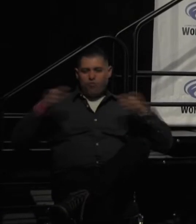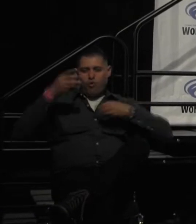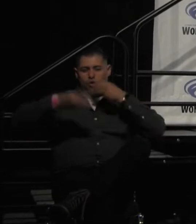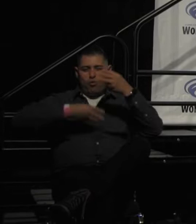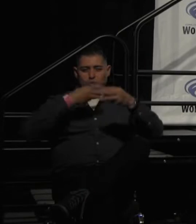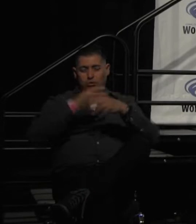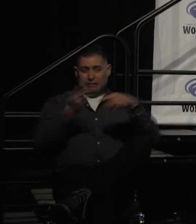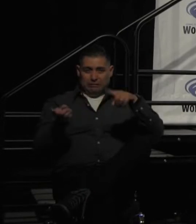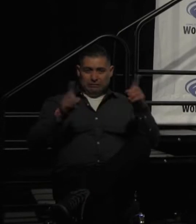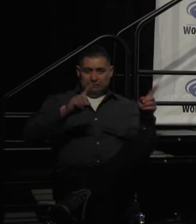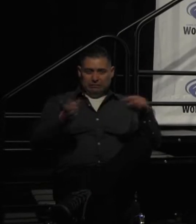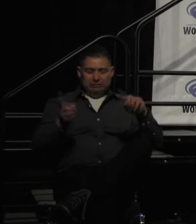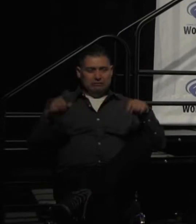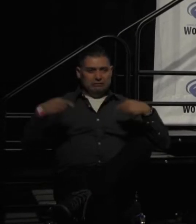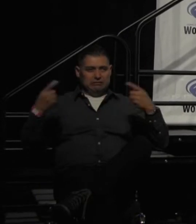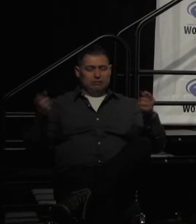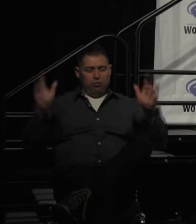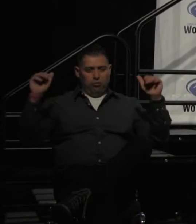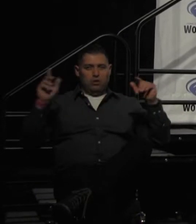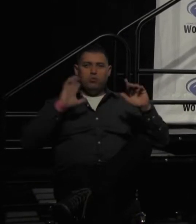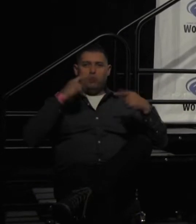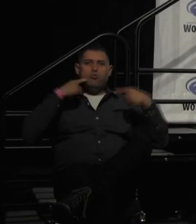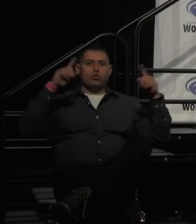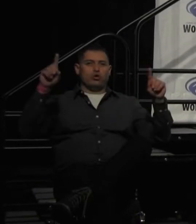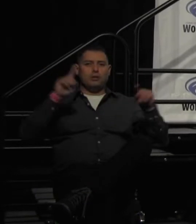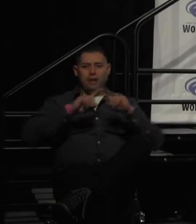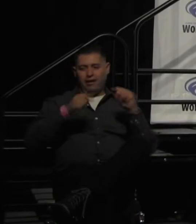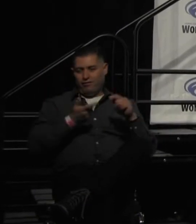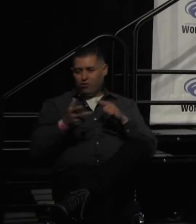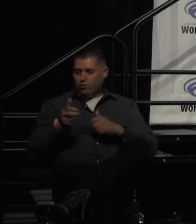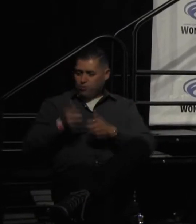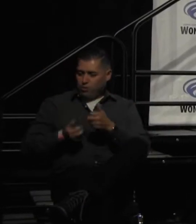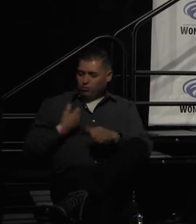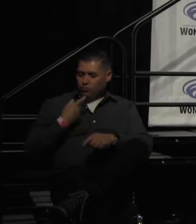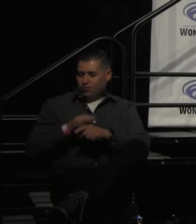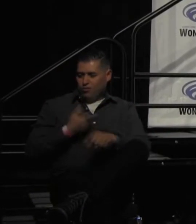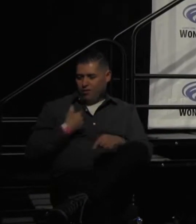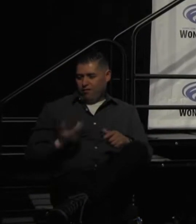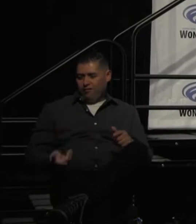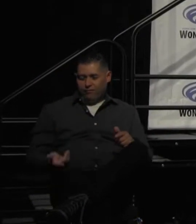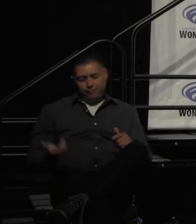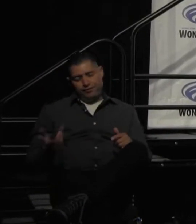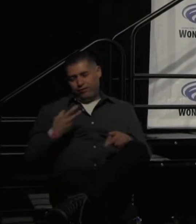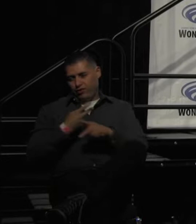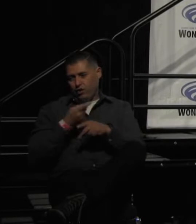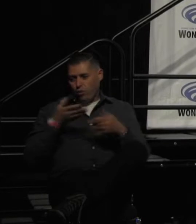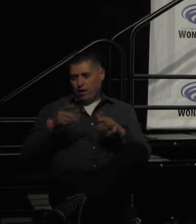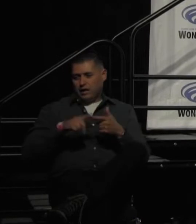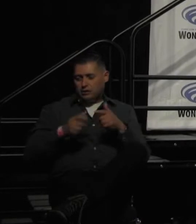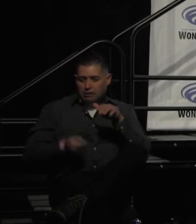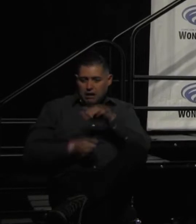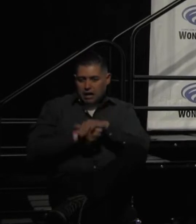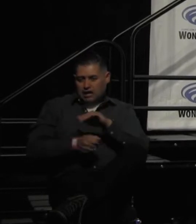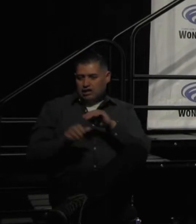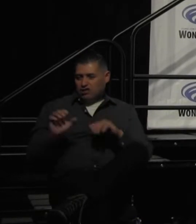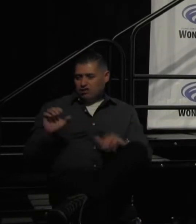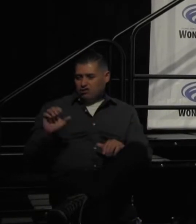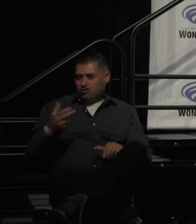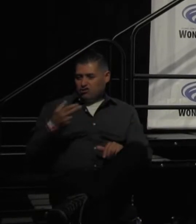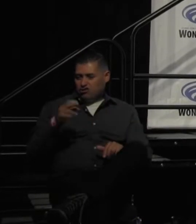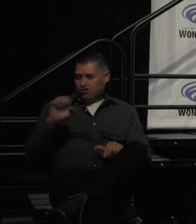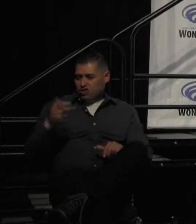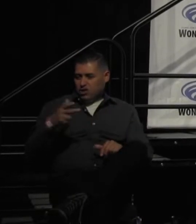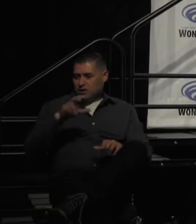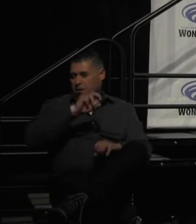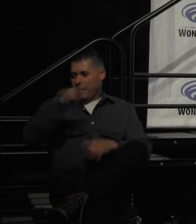wipers to work, you know. We had a few problems, like we had to figure out a way to sneak Cheech back into